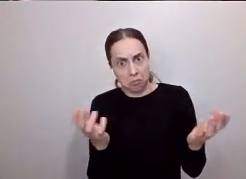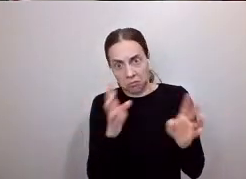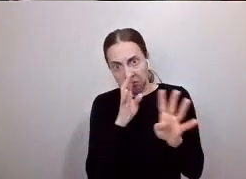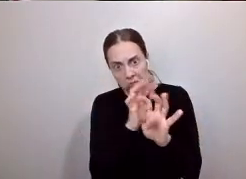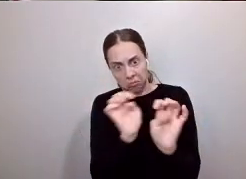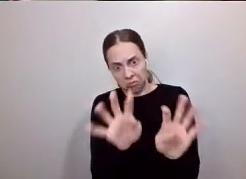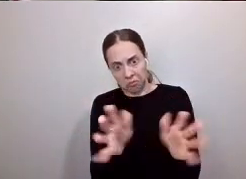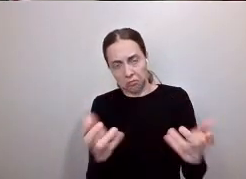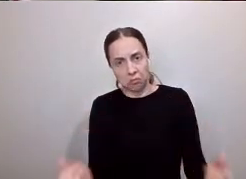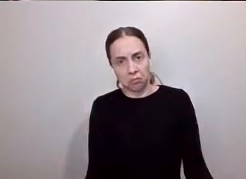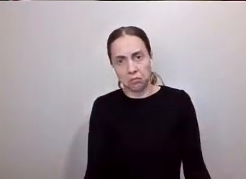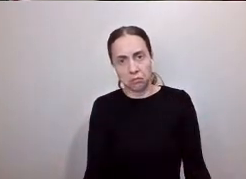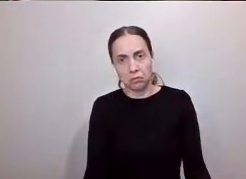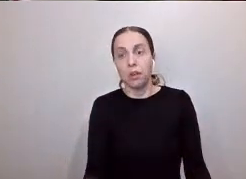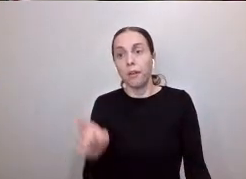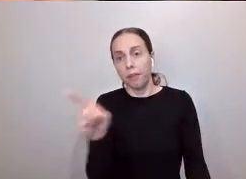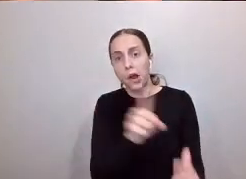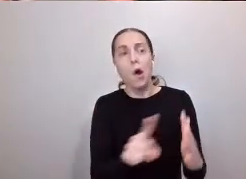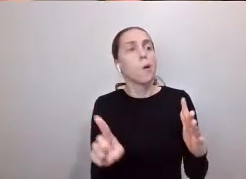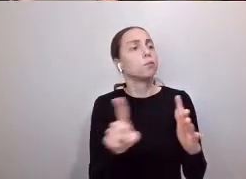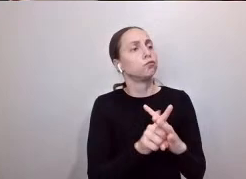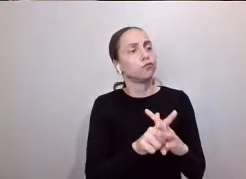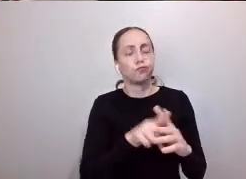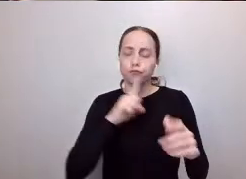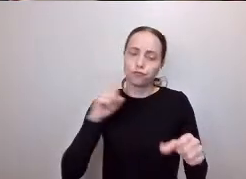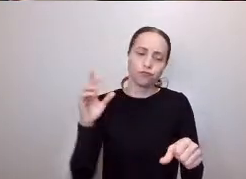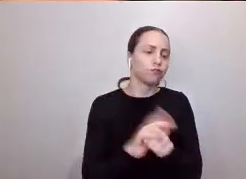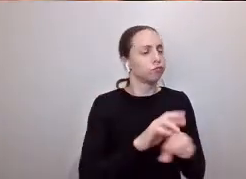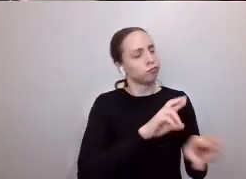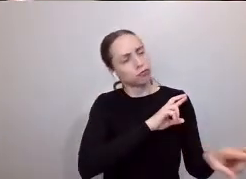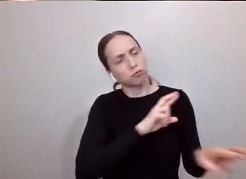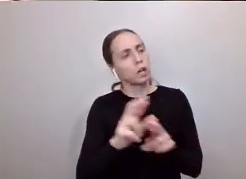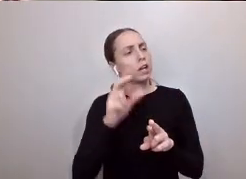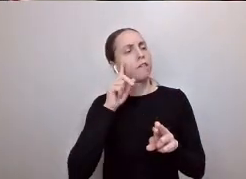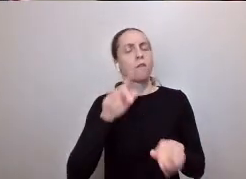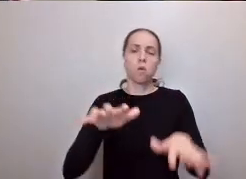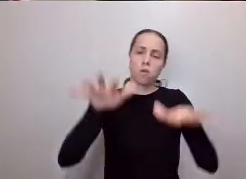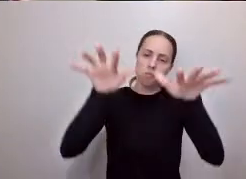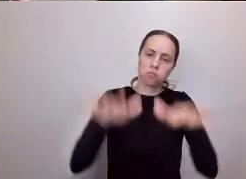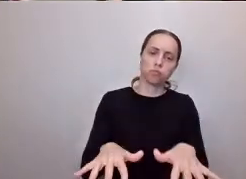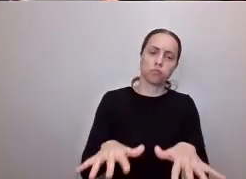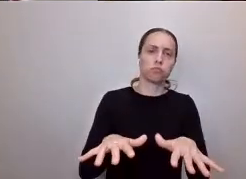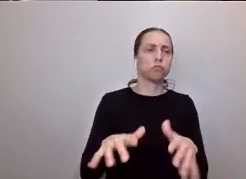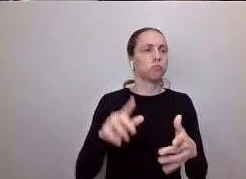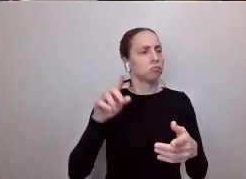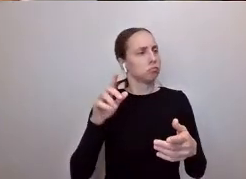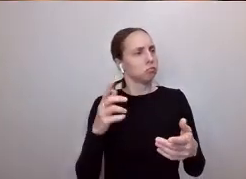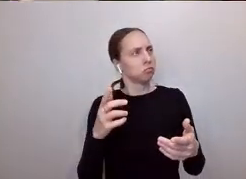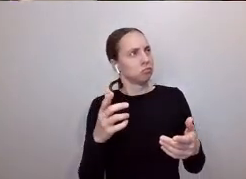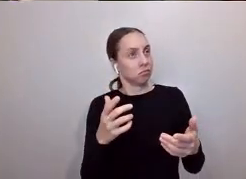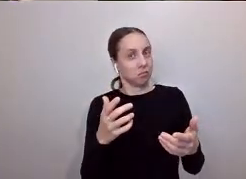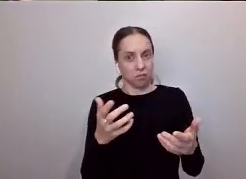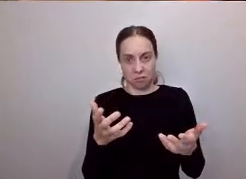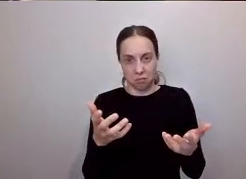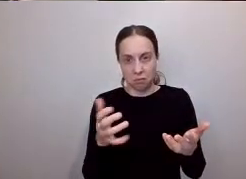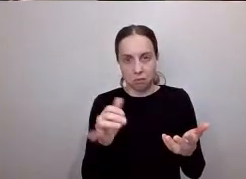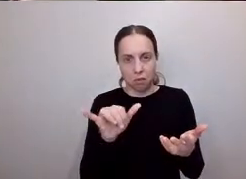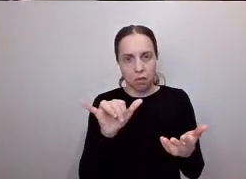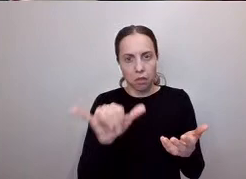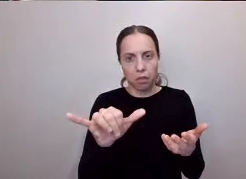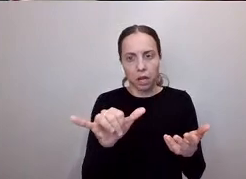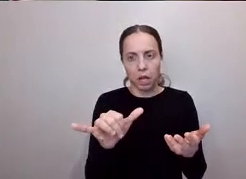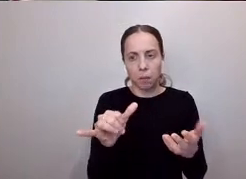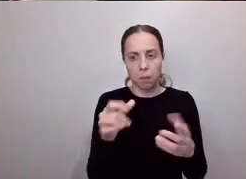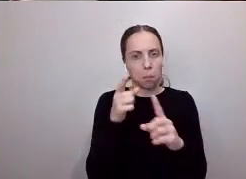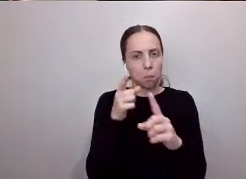to de-escalation. We'd like that particular point, like there's no plan